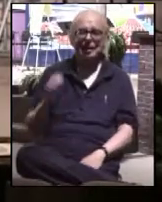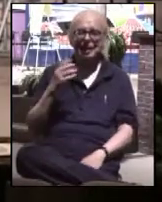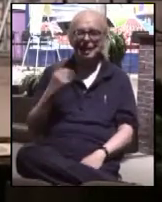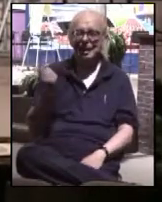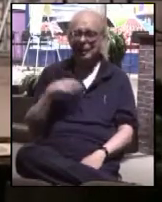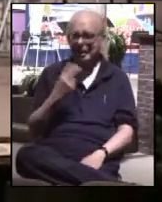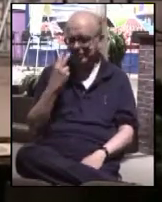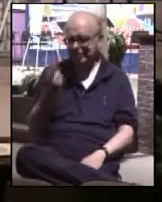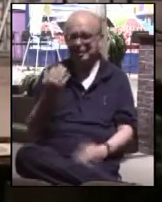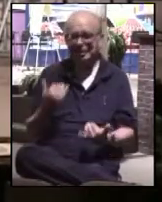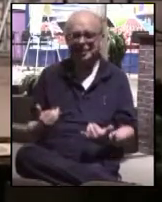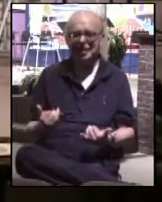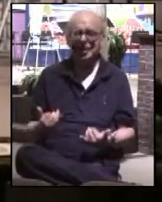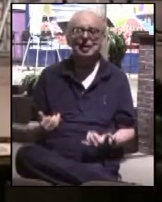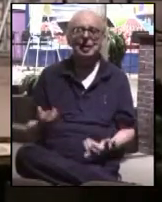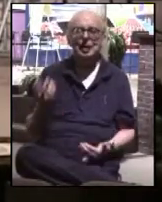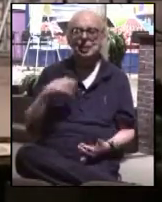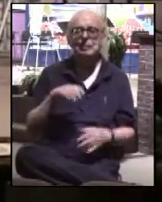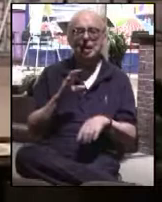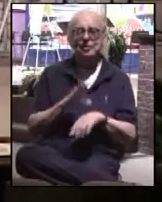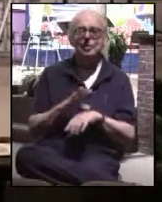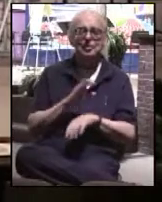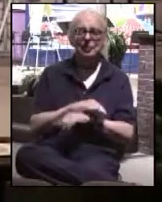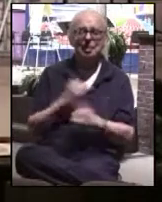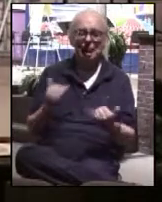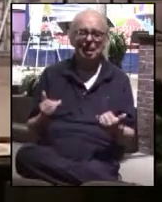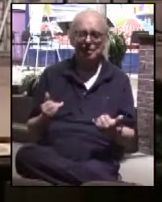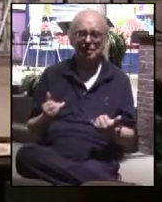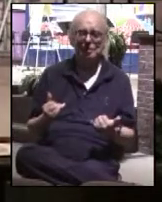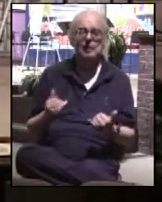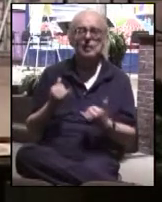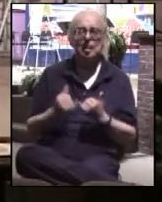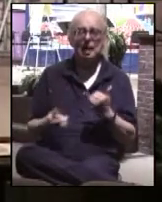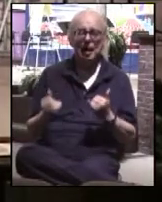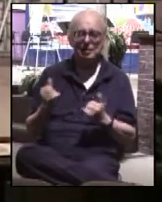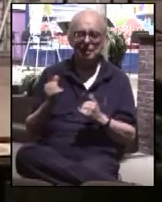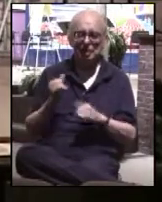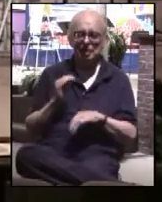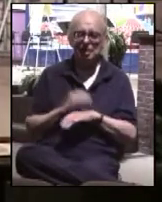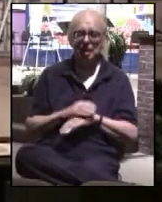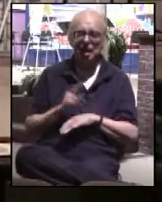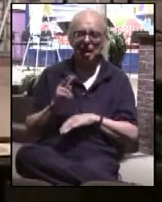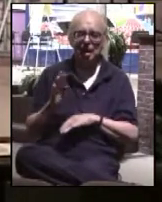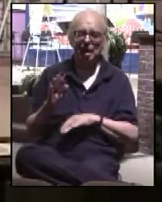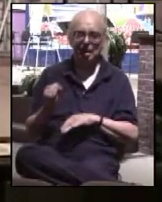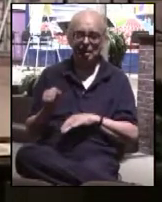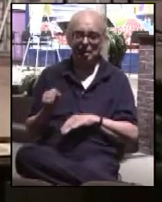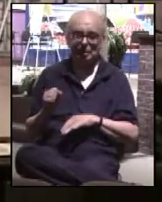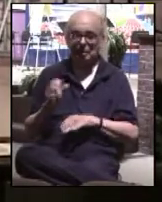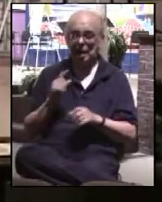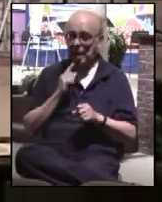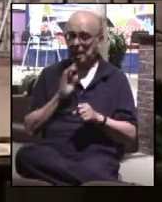yes if you come if you could come back tonight i guarantee you you will die laughing